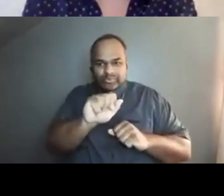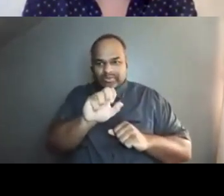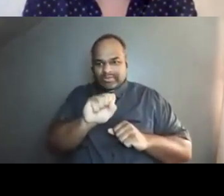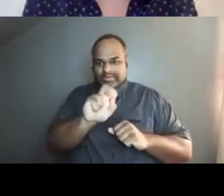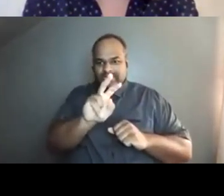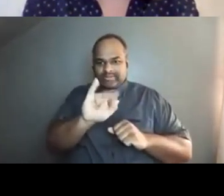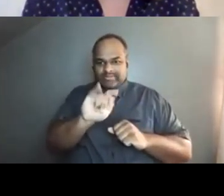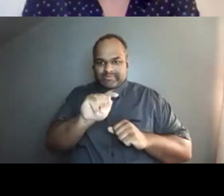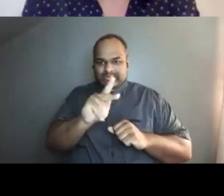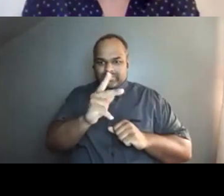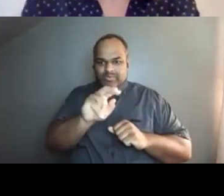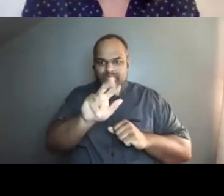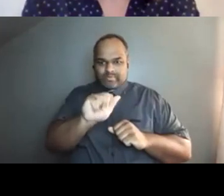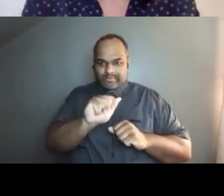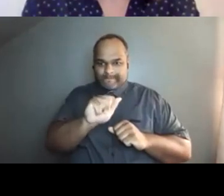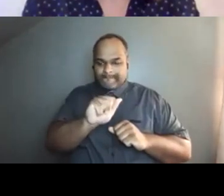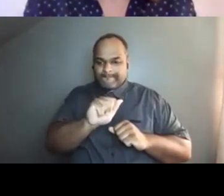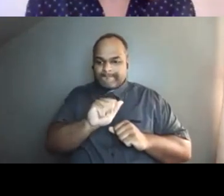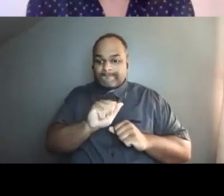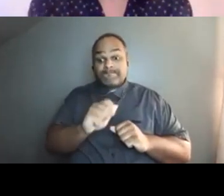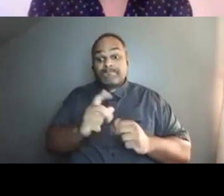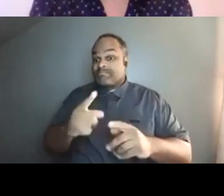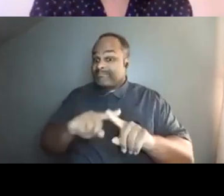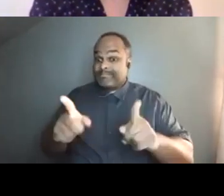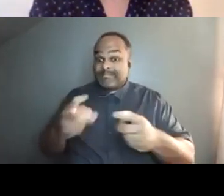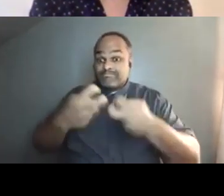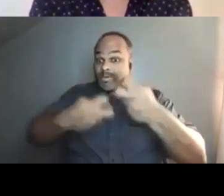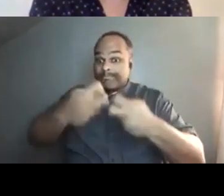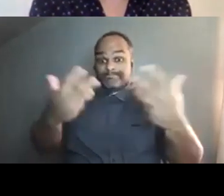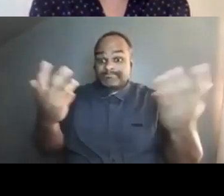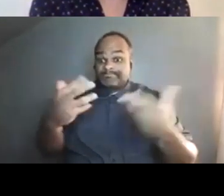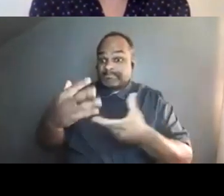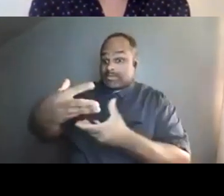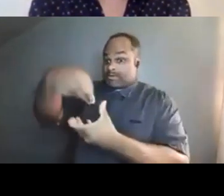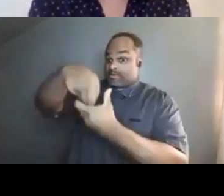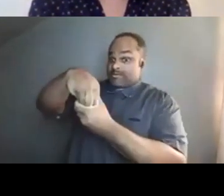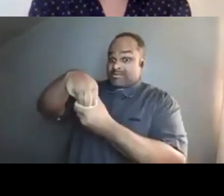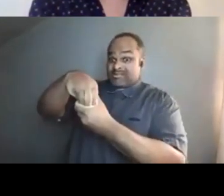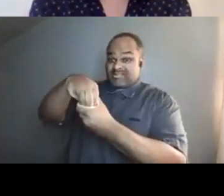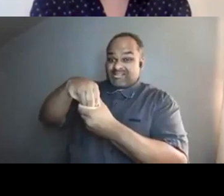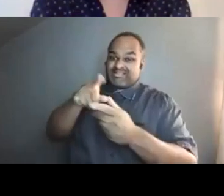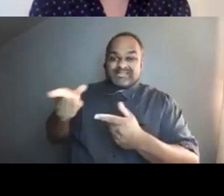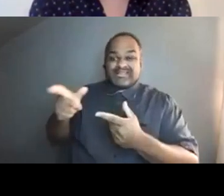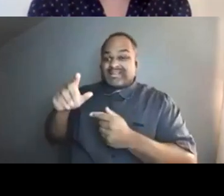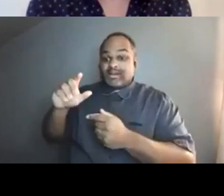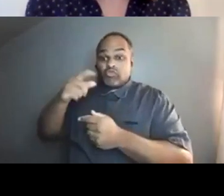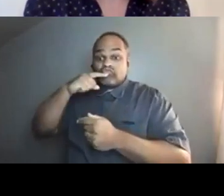But we have a big problem. Inclusion is like everything in Russia,